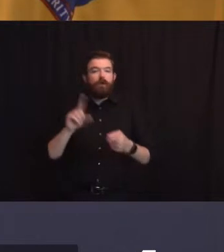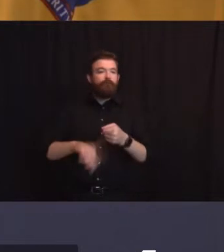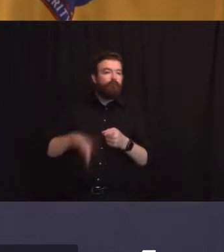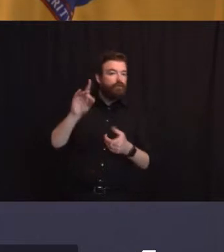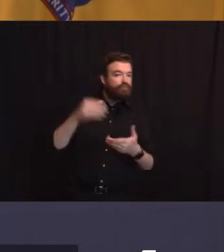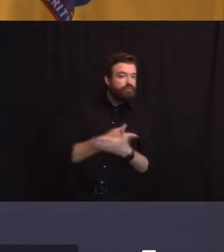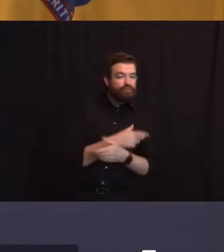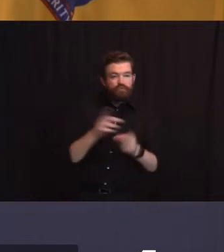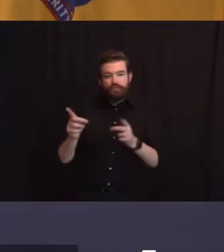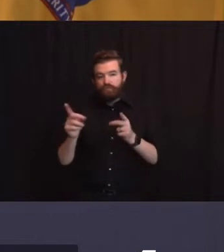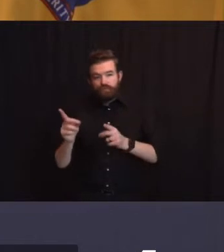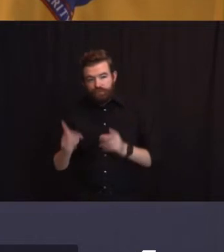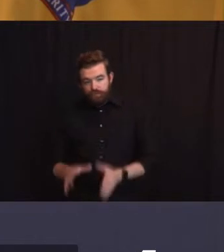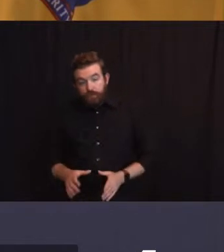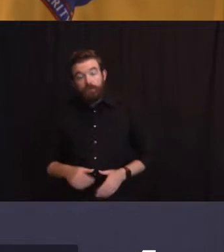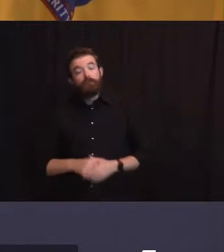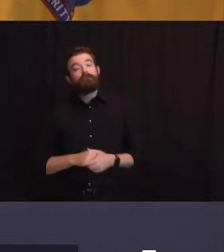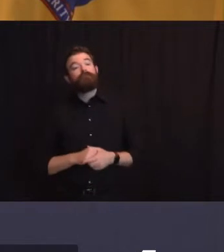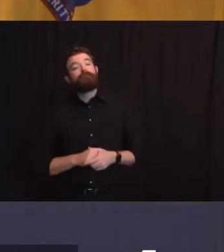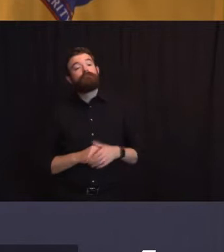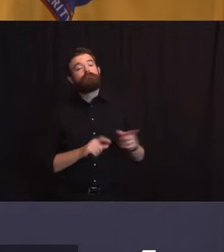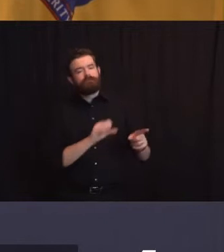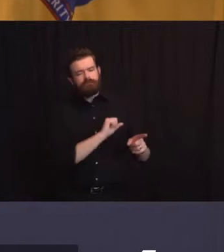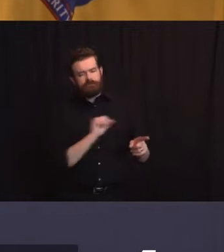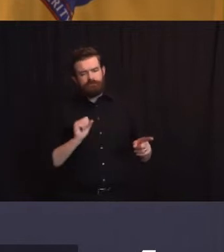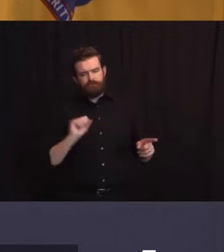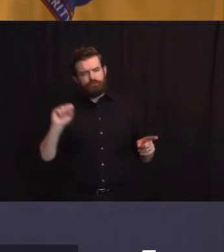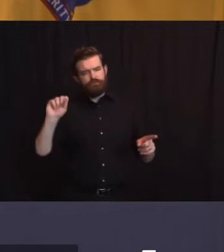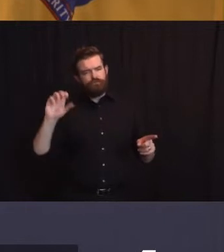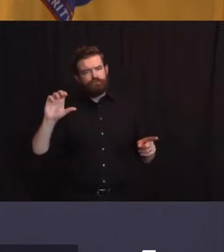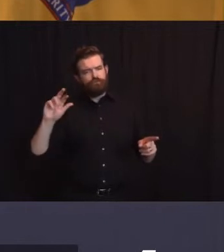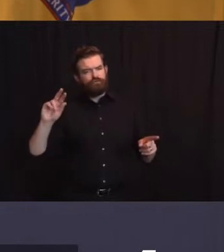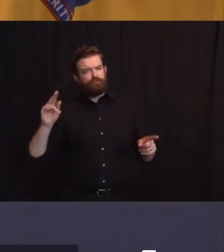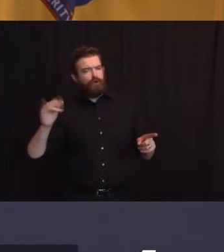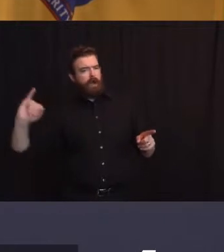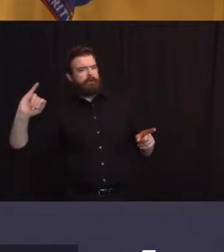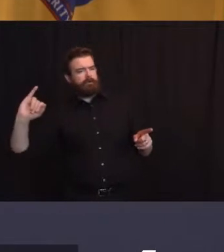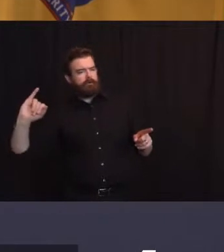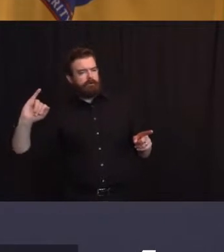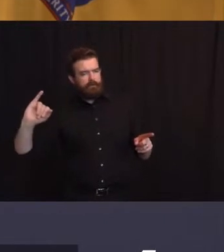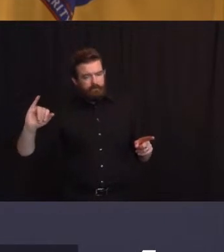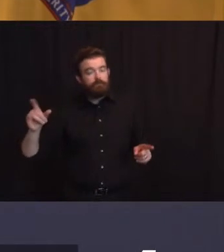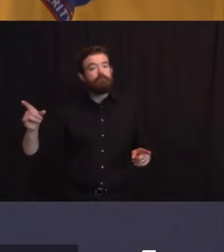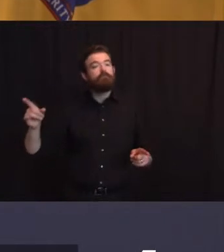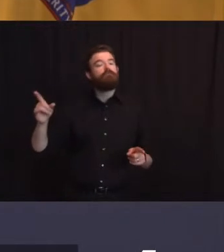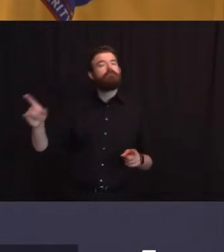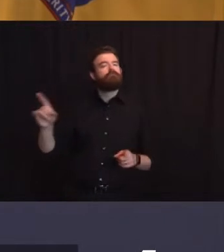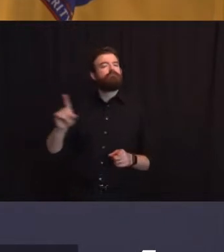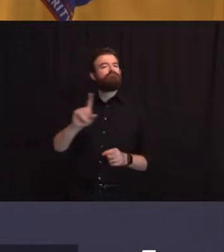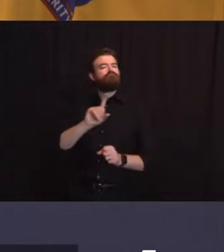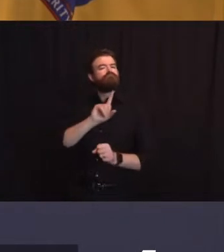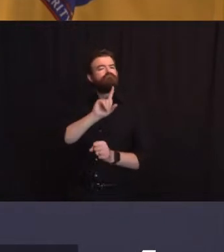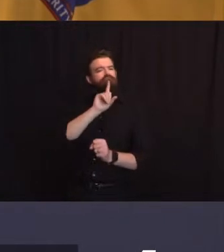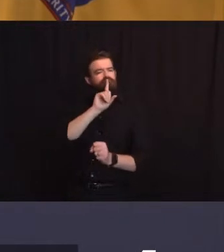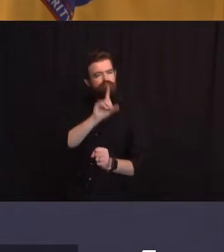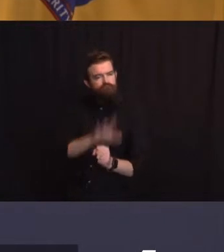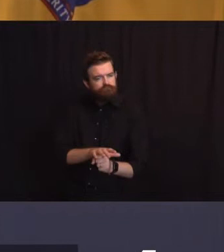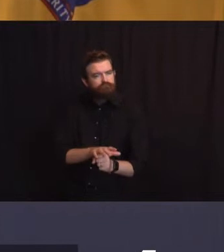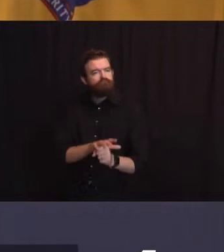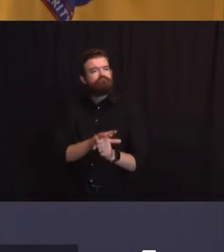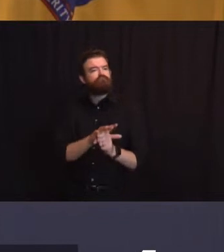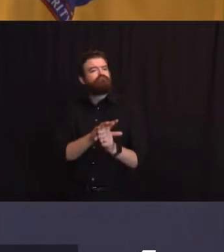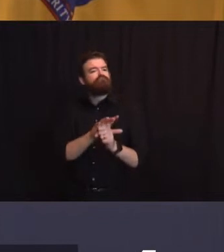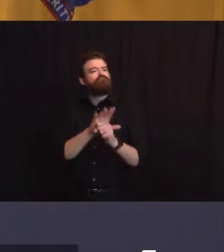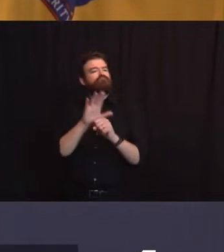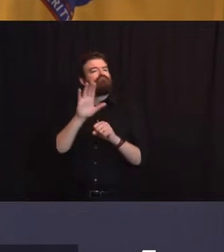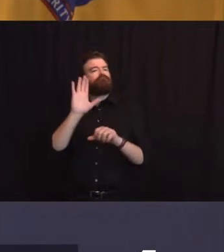that he was not guaranteeing a hearing for Rachel Weiner Apter before September 1st. What are you doing